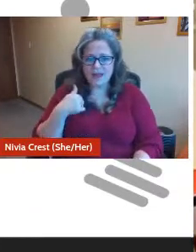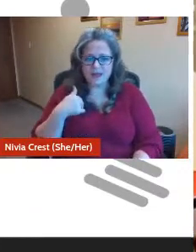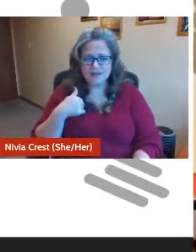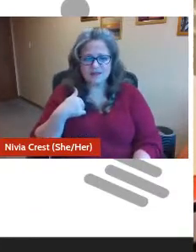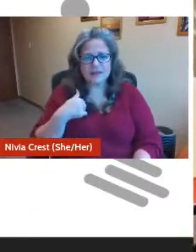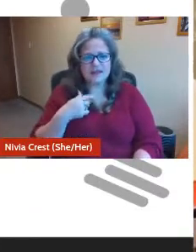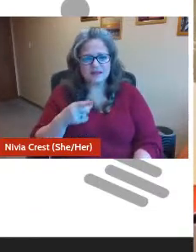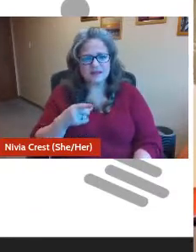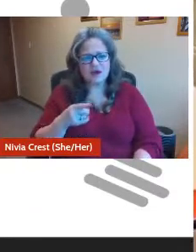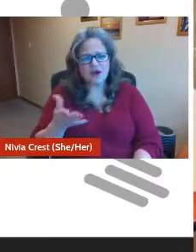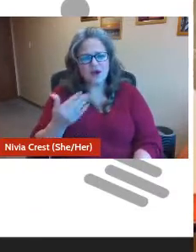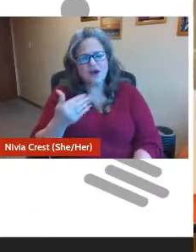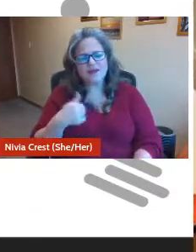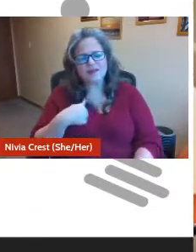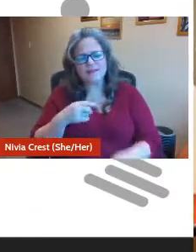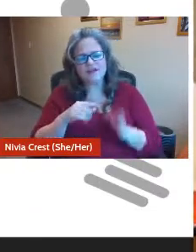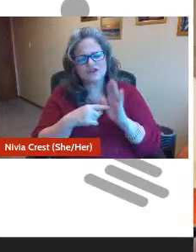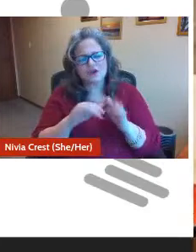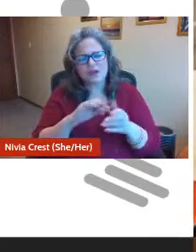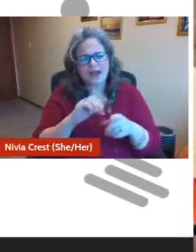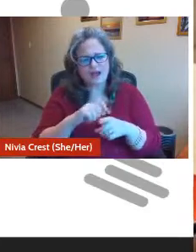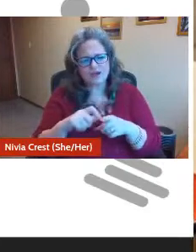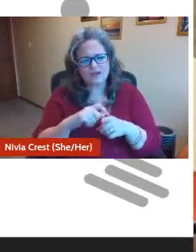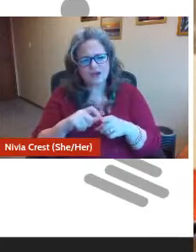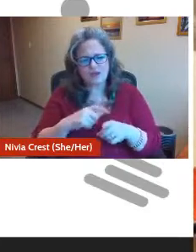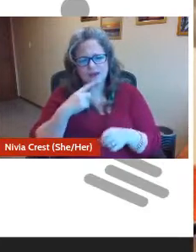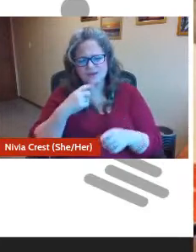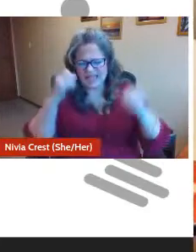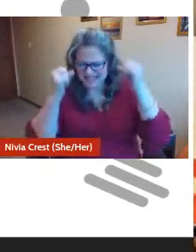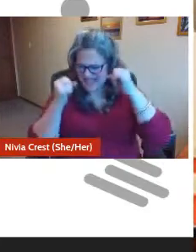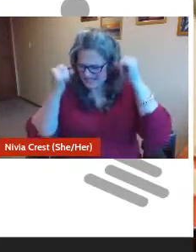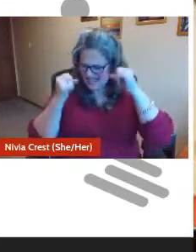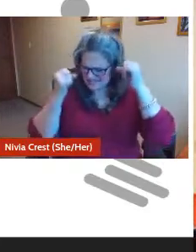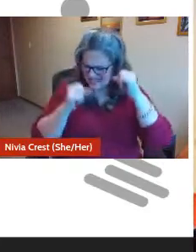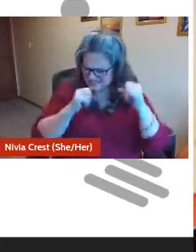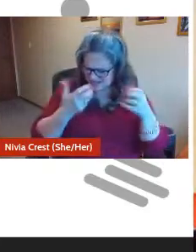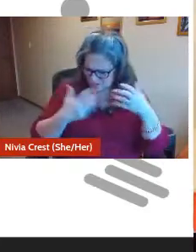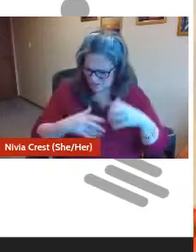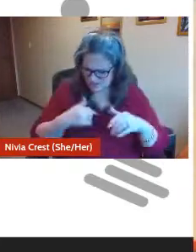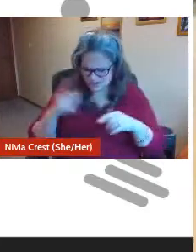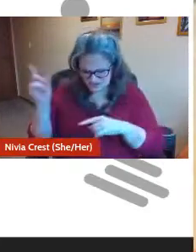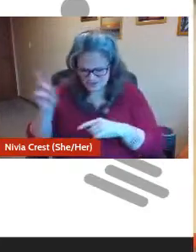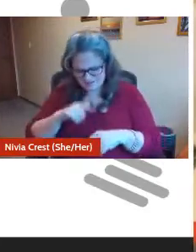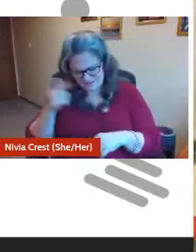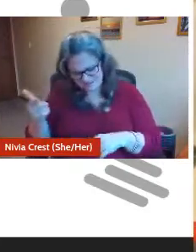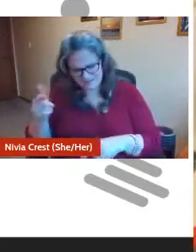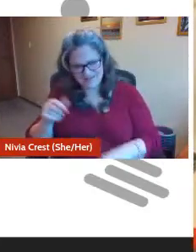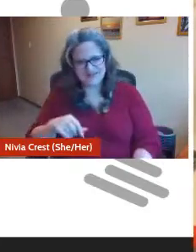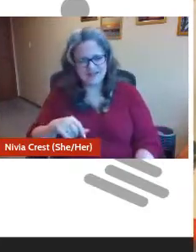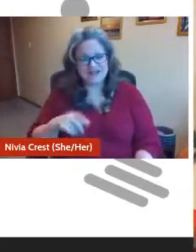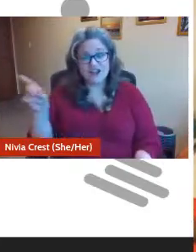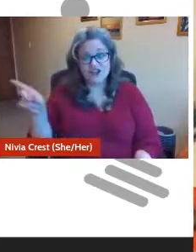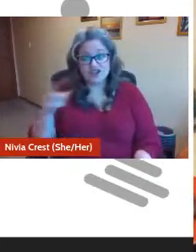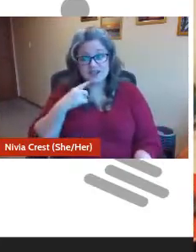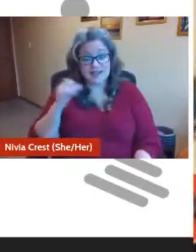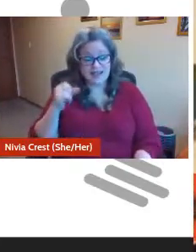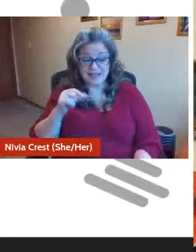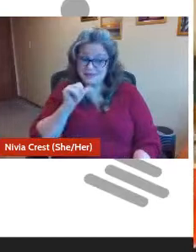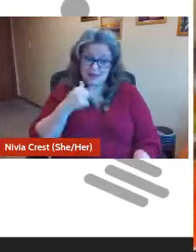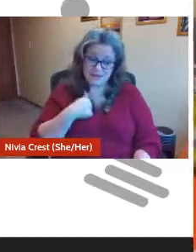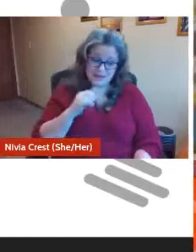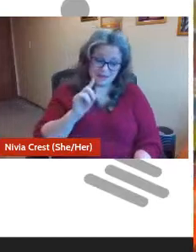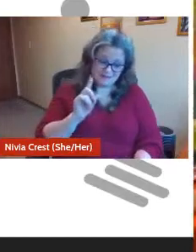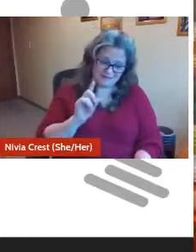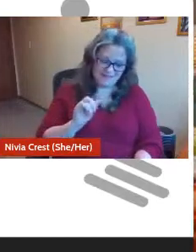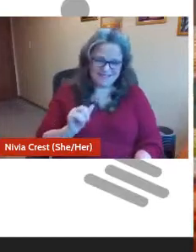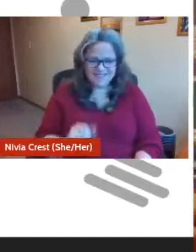gonna get, I'm going to get you in the sewing. So every time, right. Ever since I she said, yes, not me.